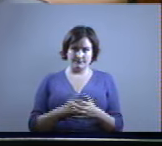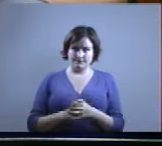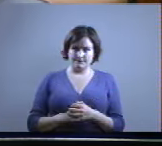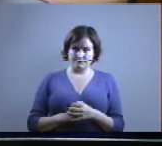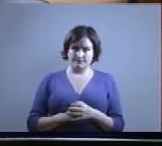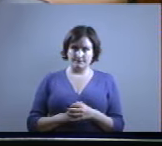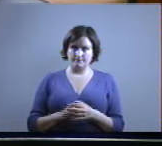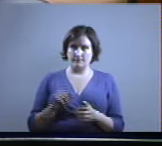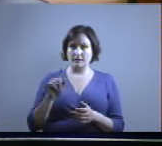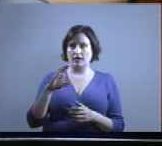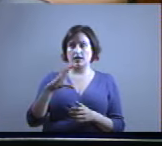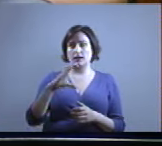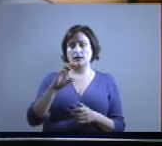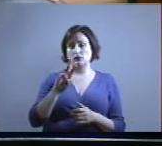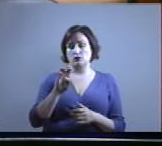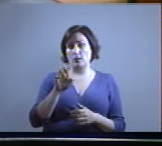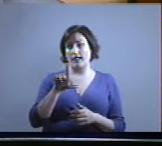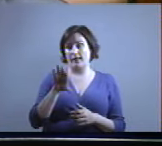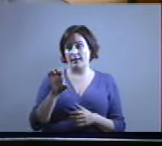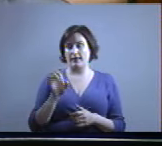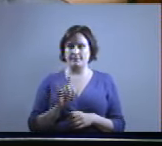Minister Kwele.